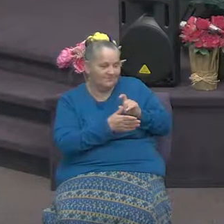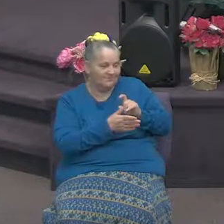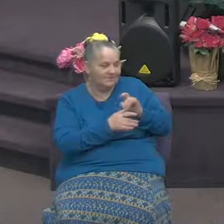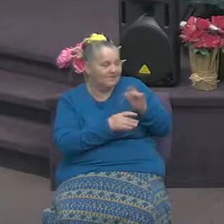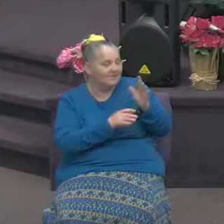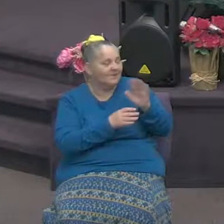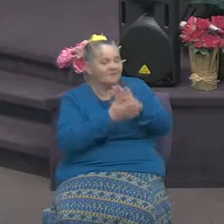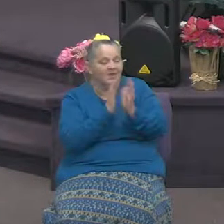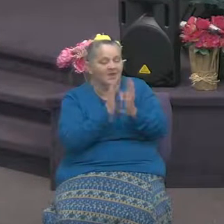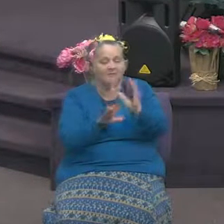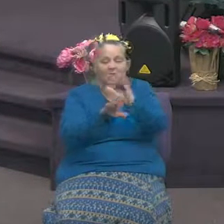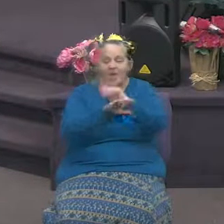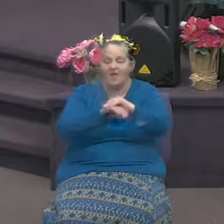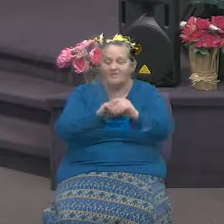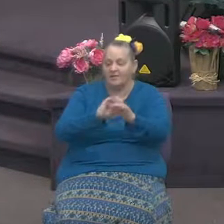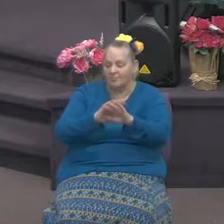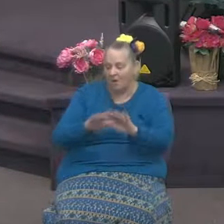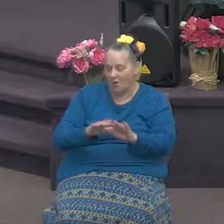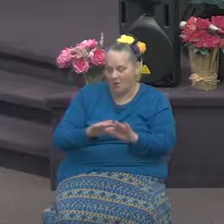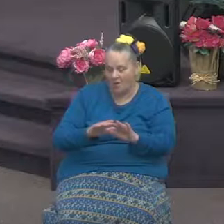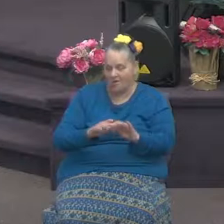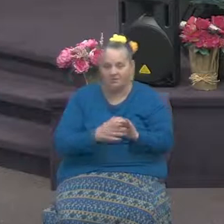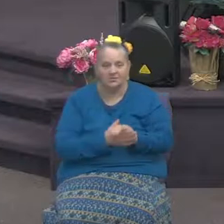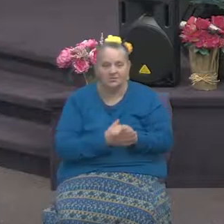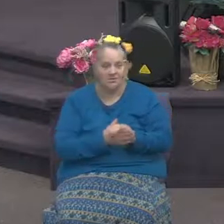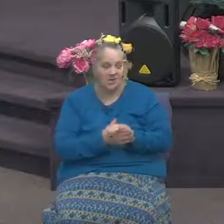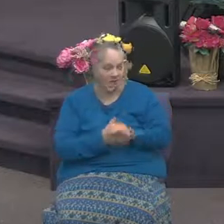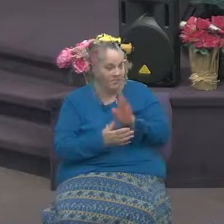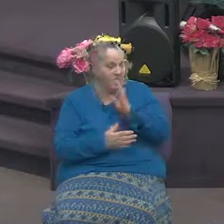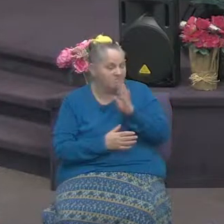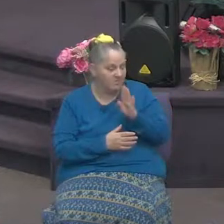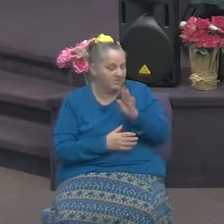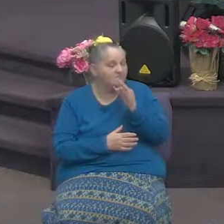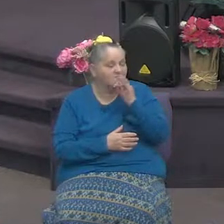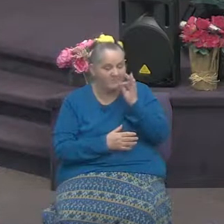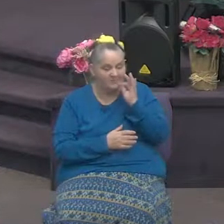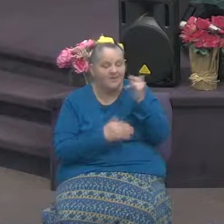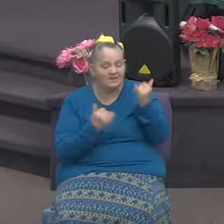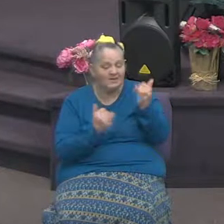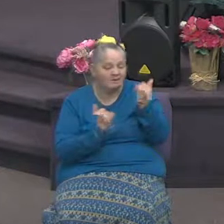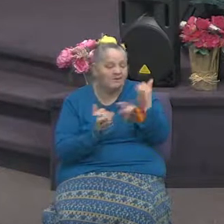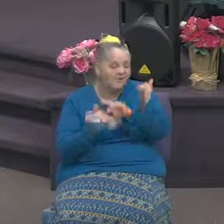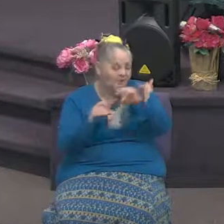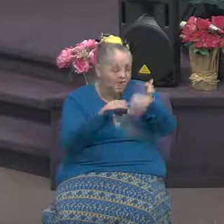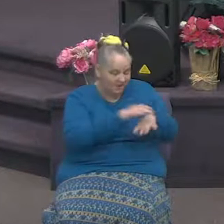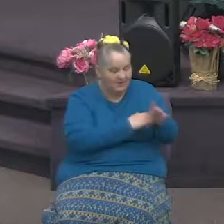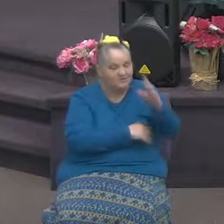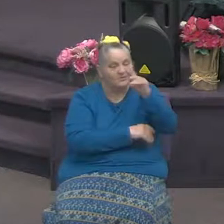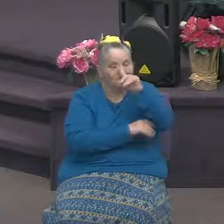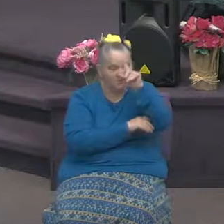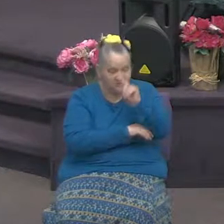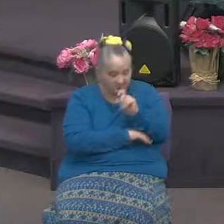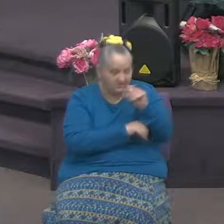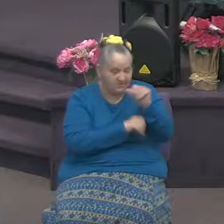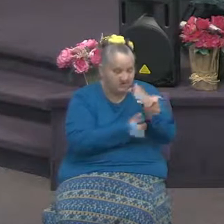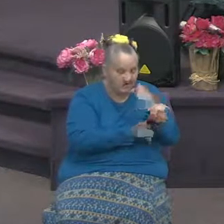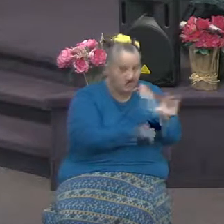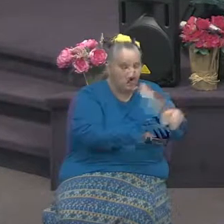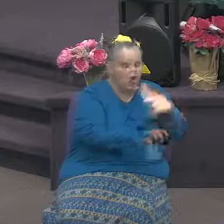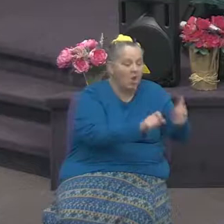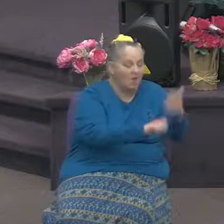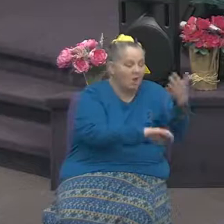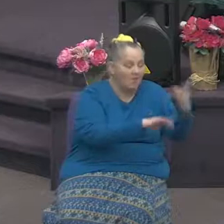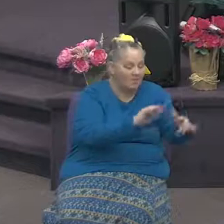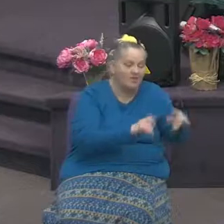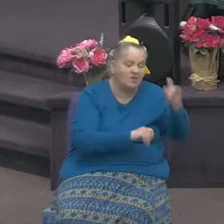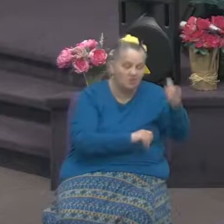say comfortable. You see, they hadn't been in famine before, but now they got into Egypt and they stayed there longer than they should.